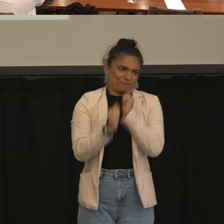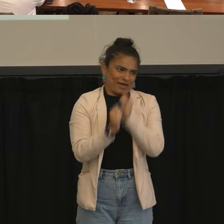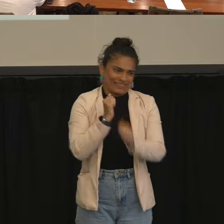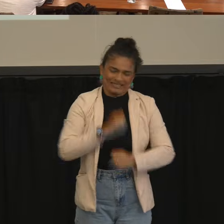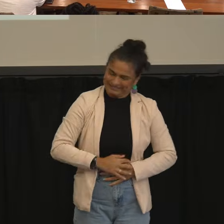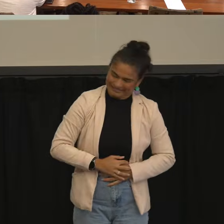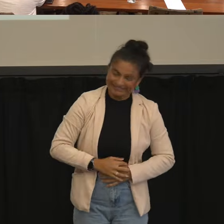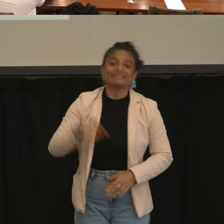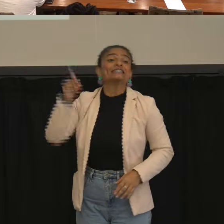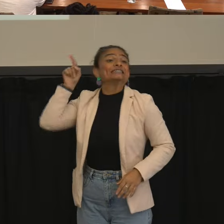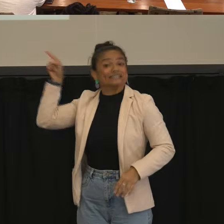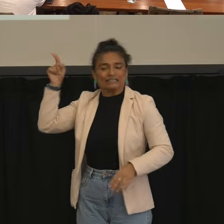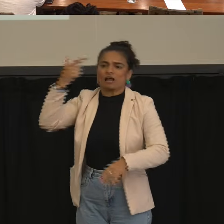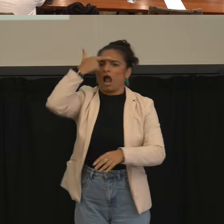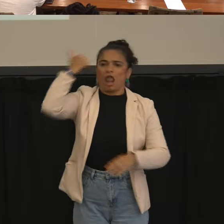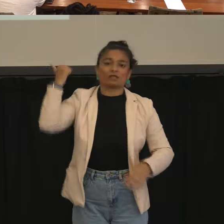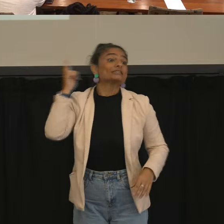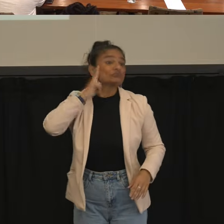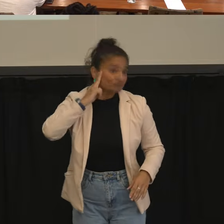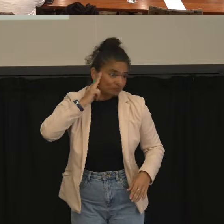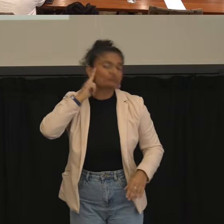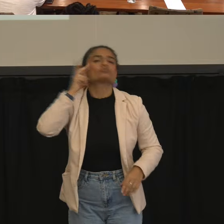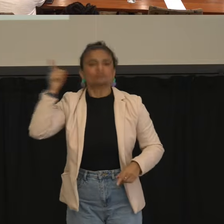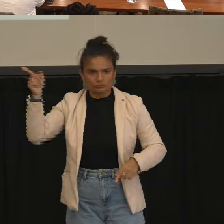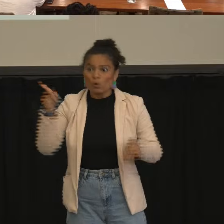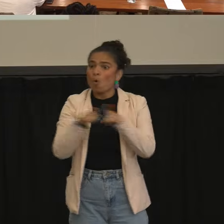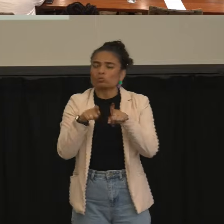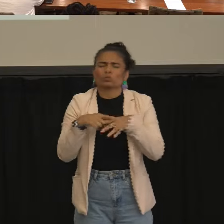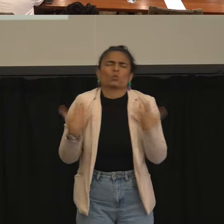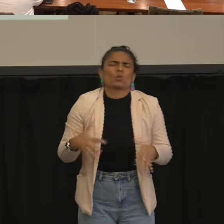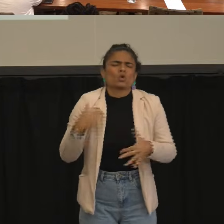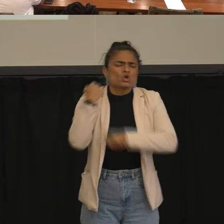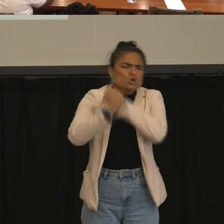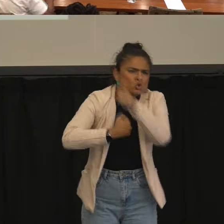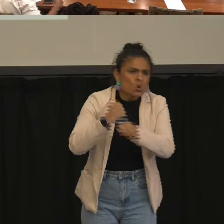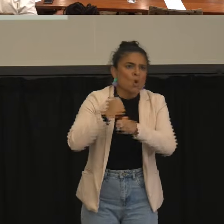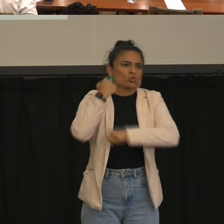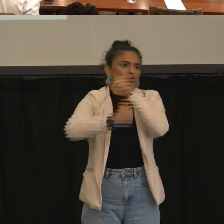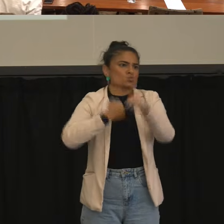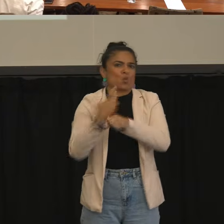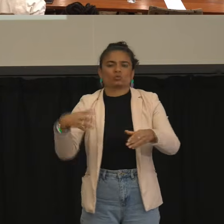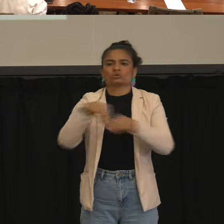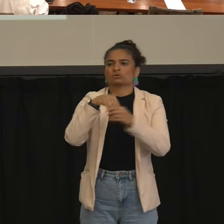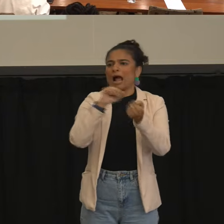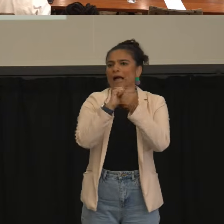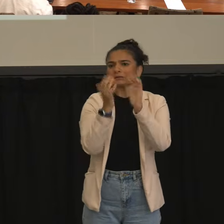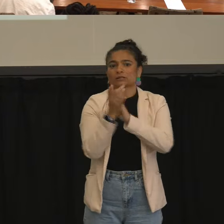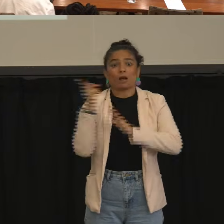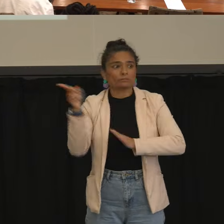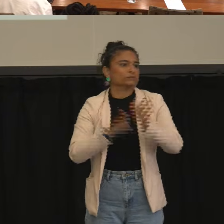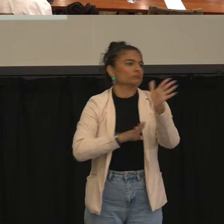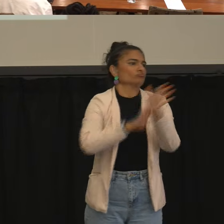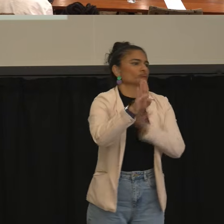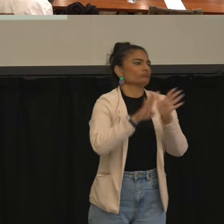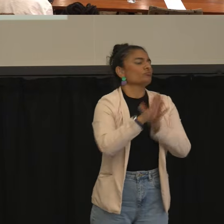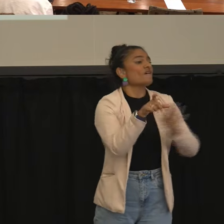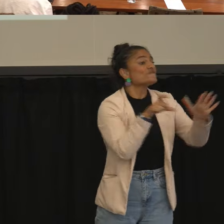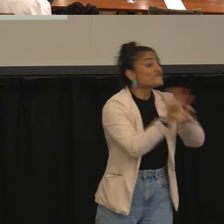So I don't have any brothers, but he's my brother from another mother. He's also deaf, as I mentioned, and he's